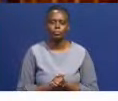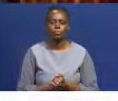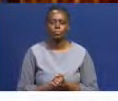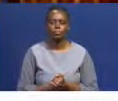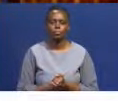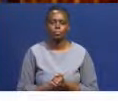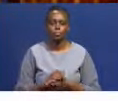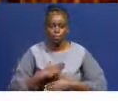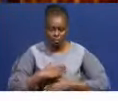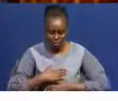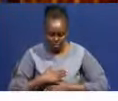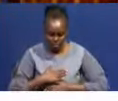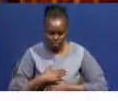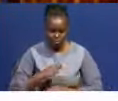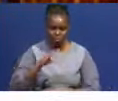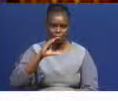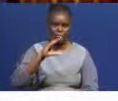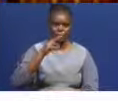Senator Ancheson.